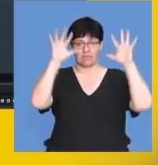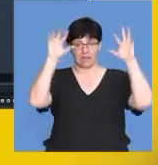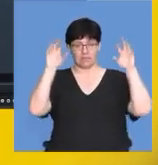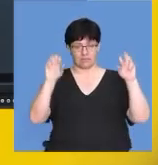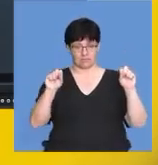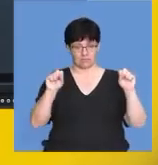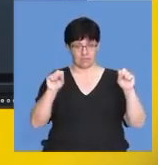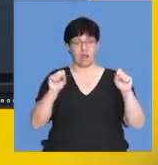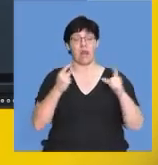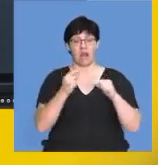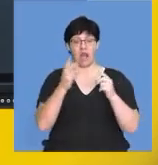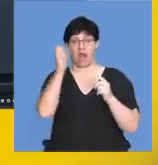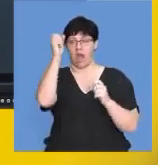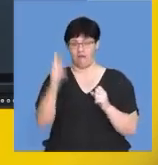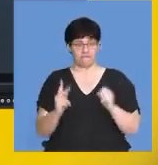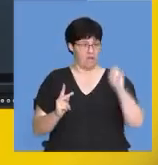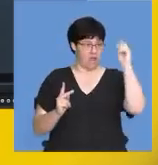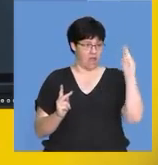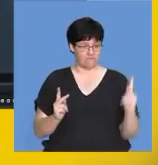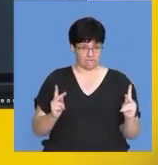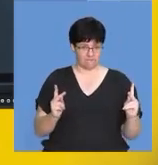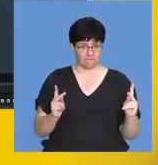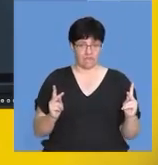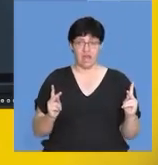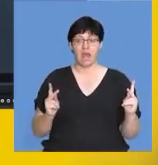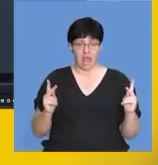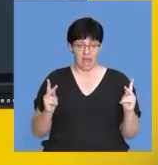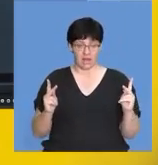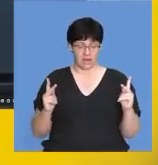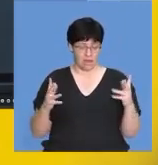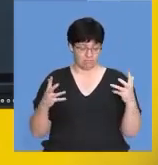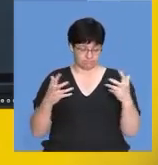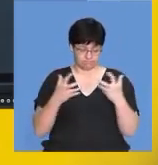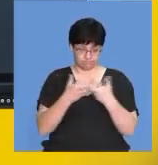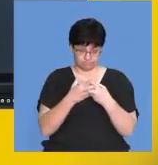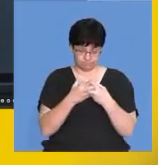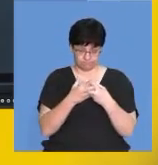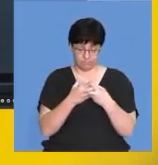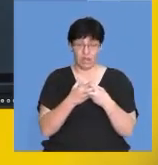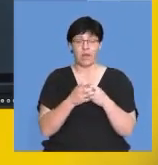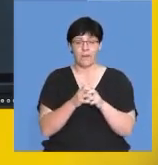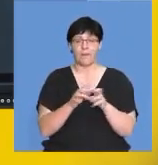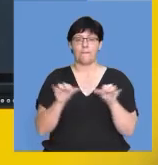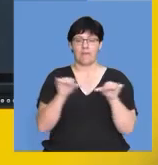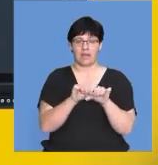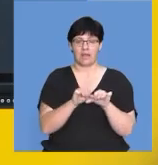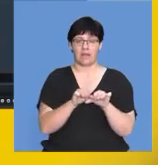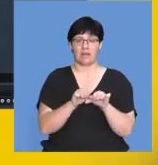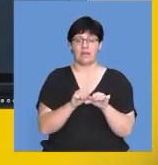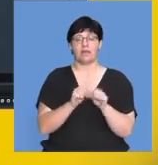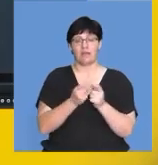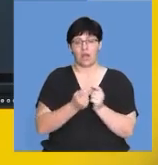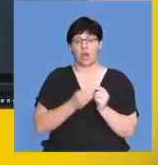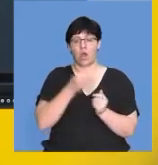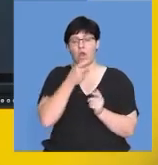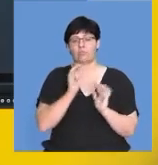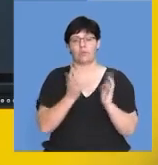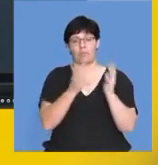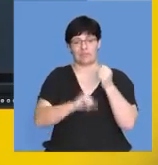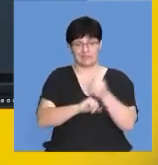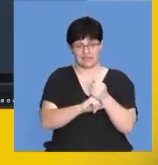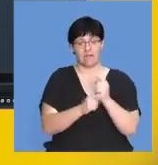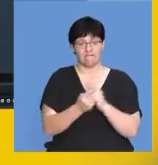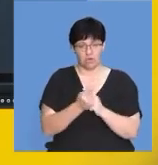that gametes are halved, and that when fertilization takes place, we return the diploid complement of chromosomes to